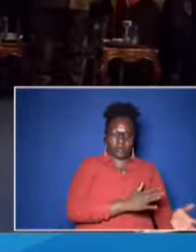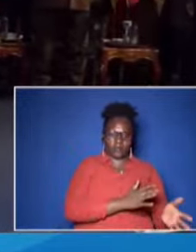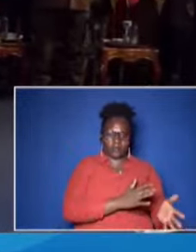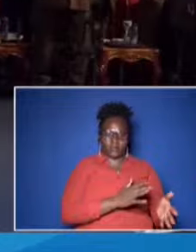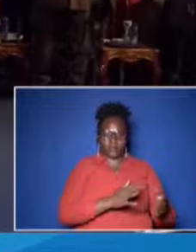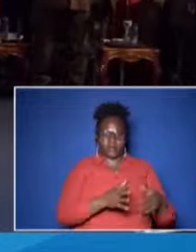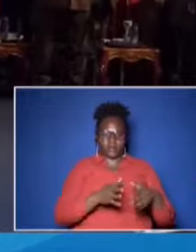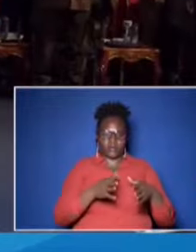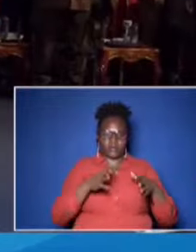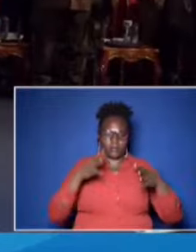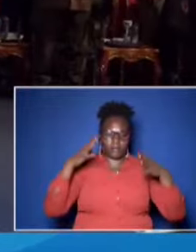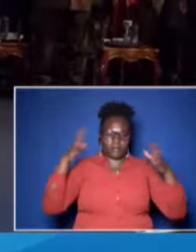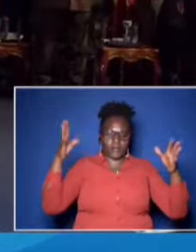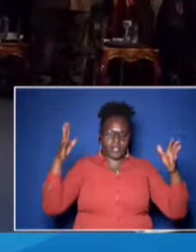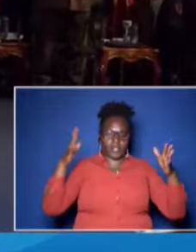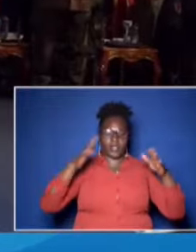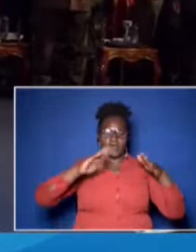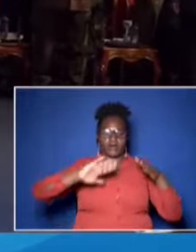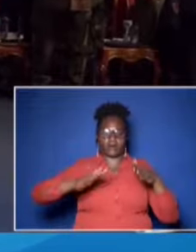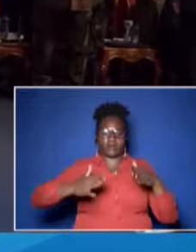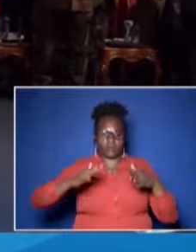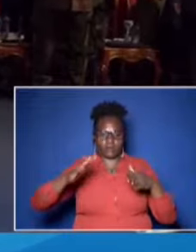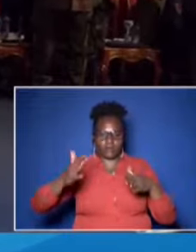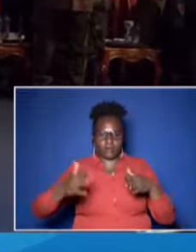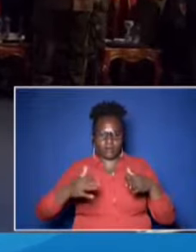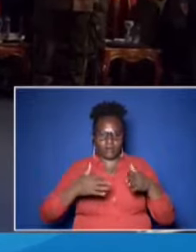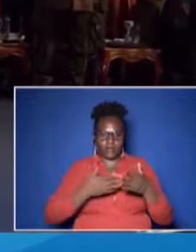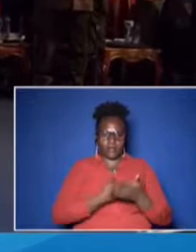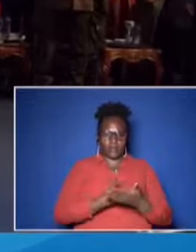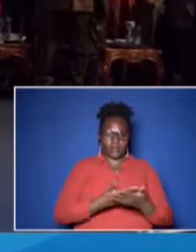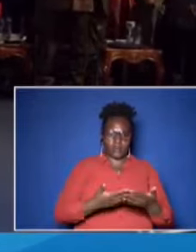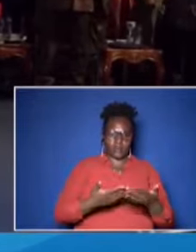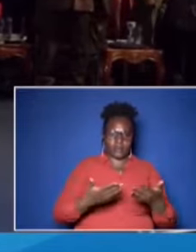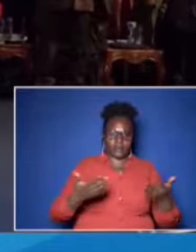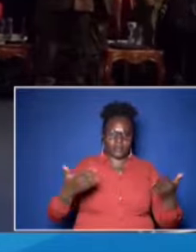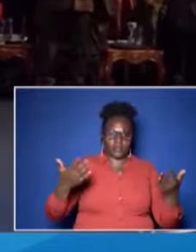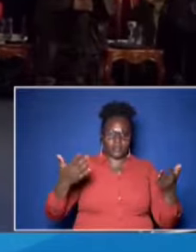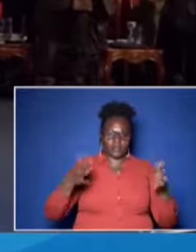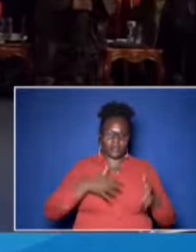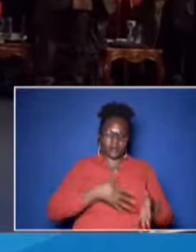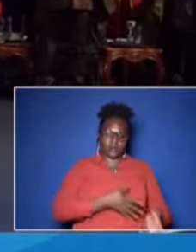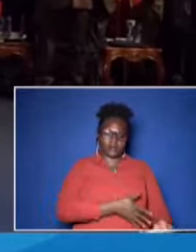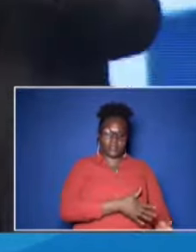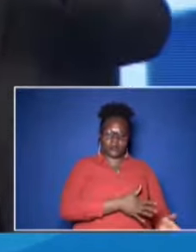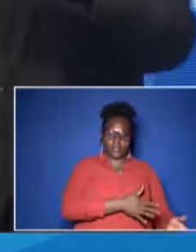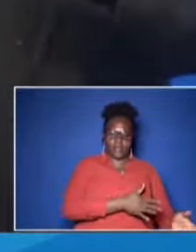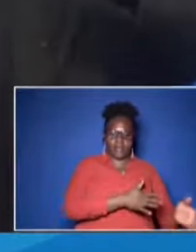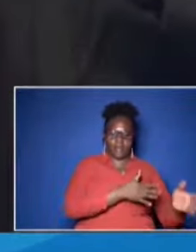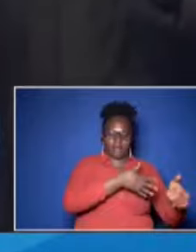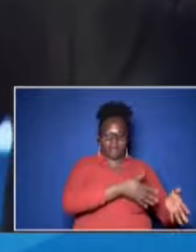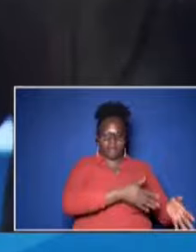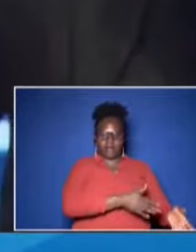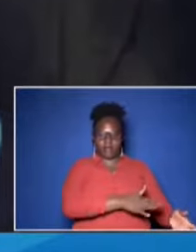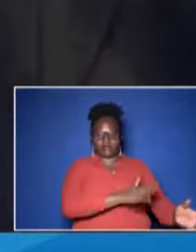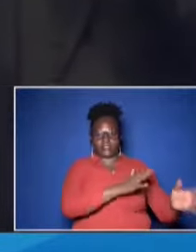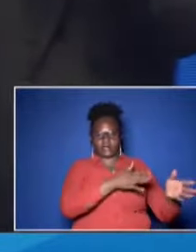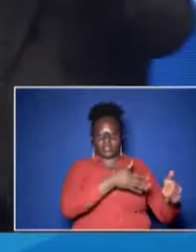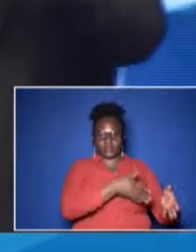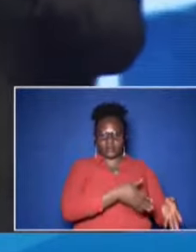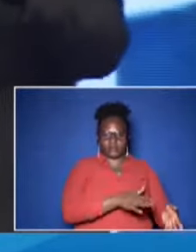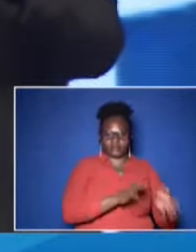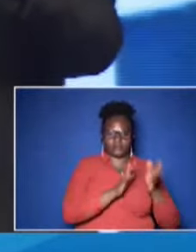Deep with there is a fountain there is